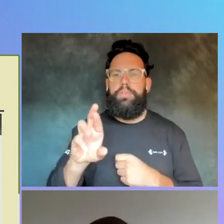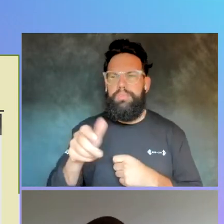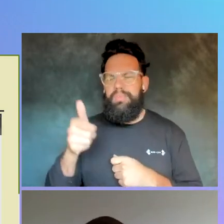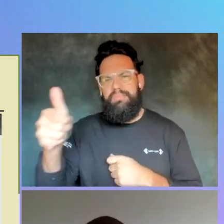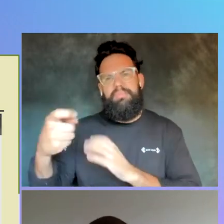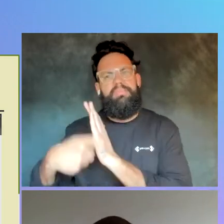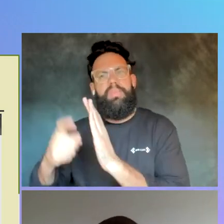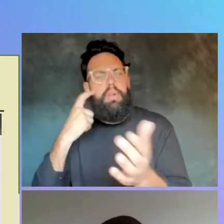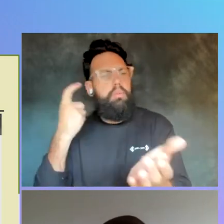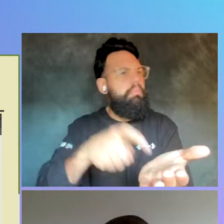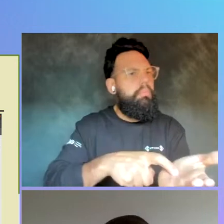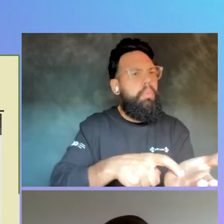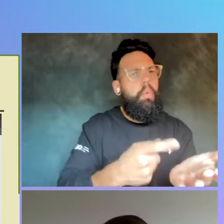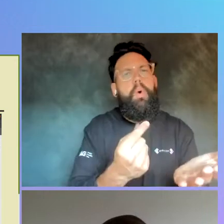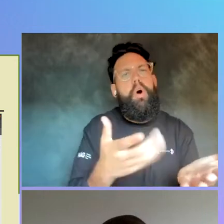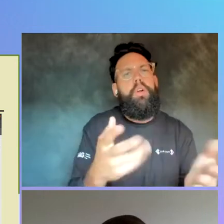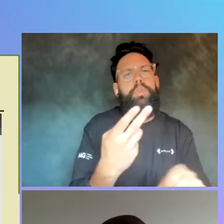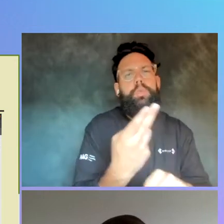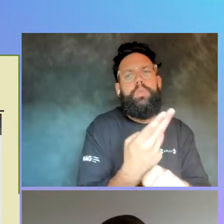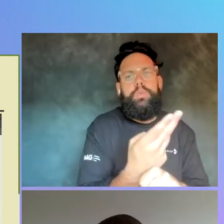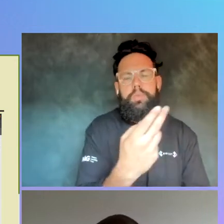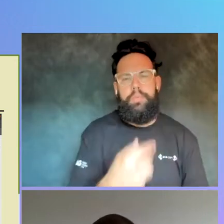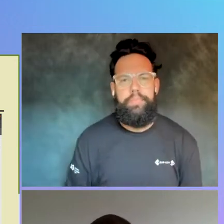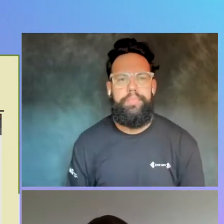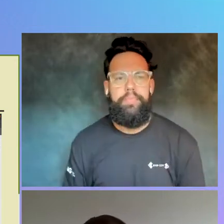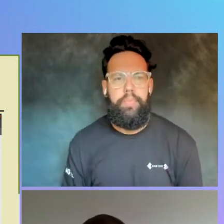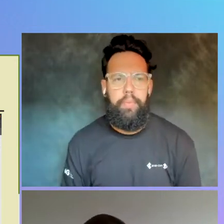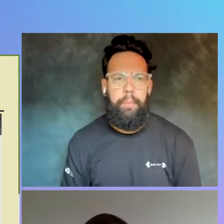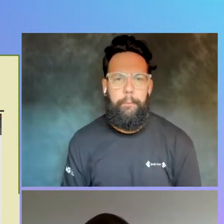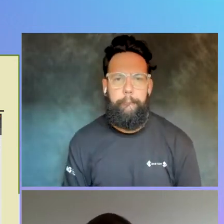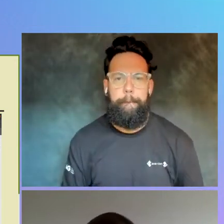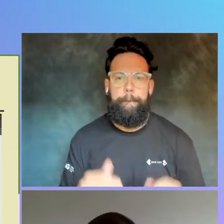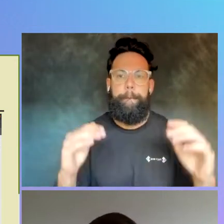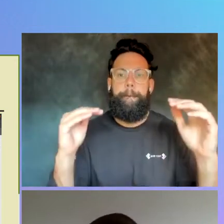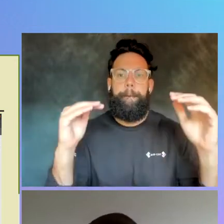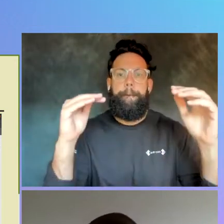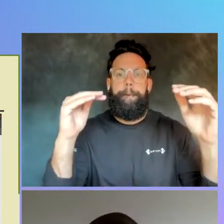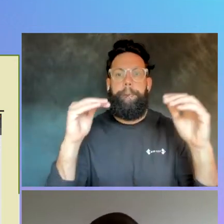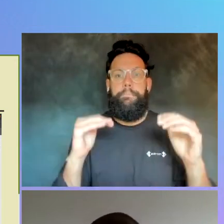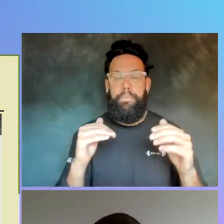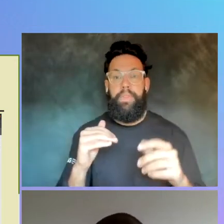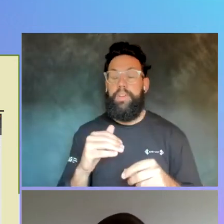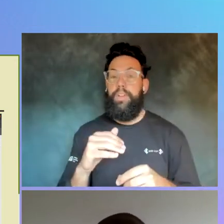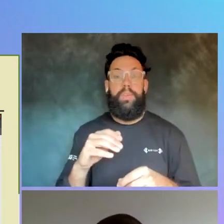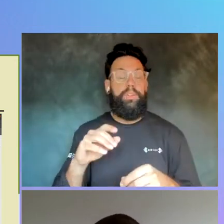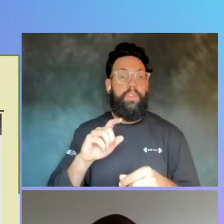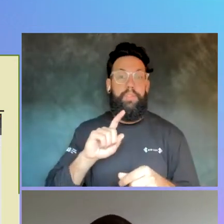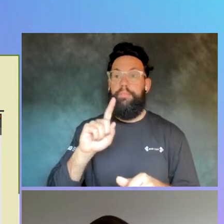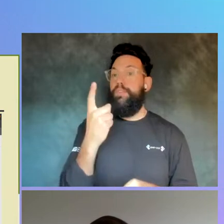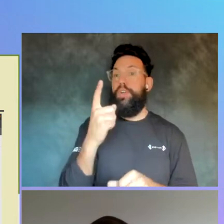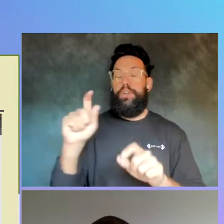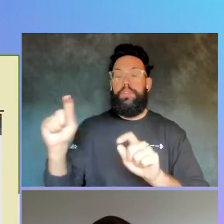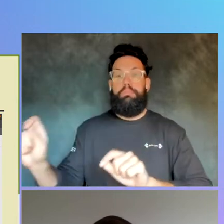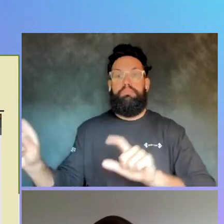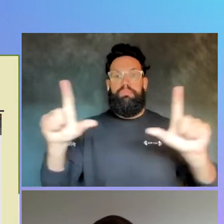And this is how the initial window of the Cypress test runner looks